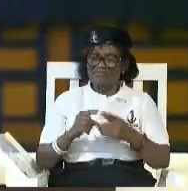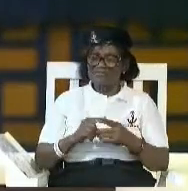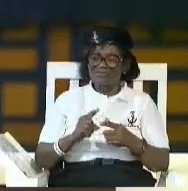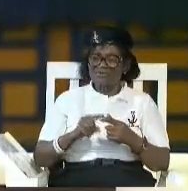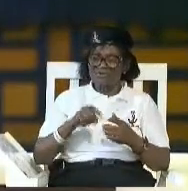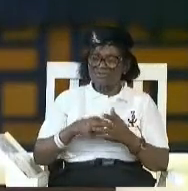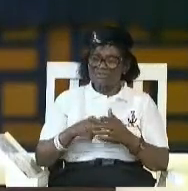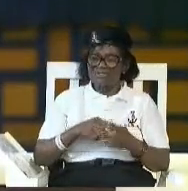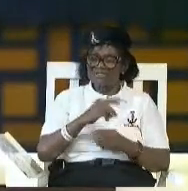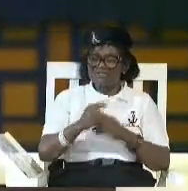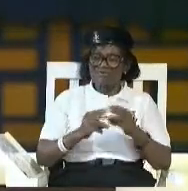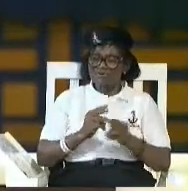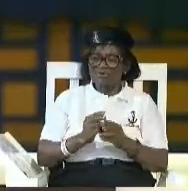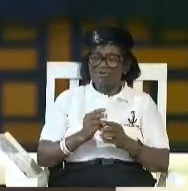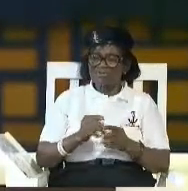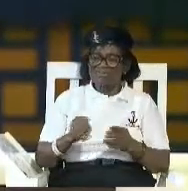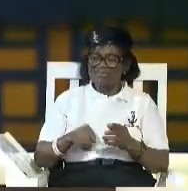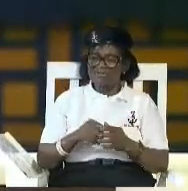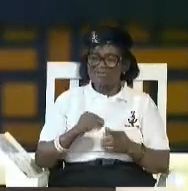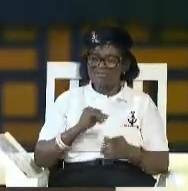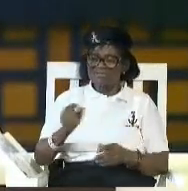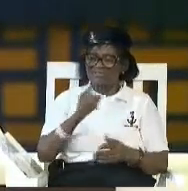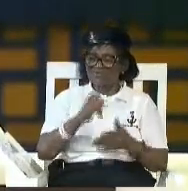what I did.